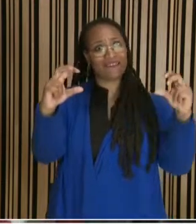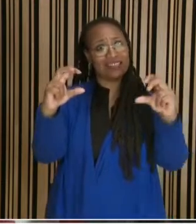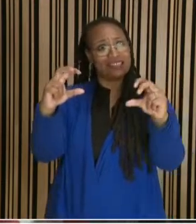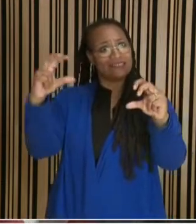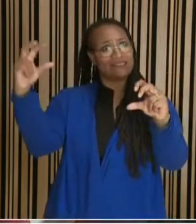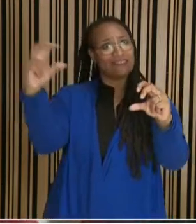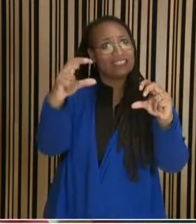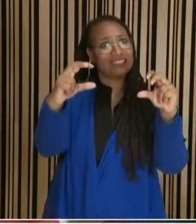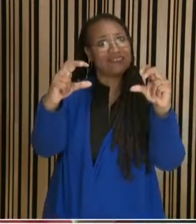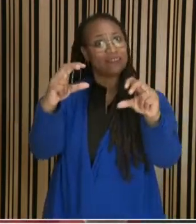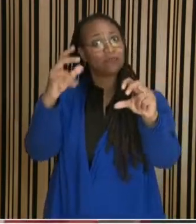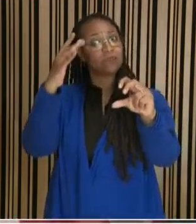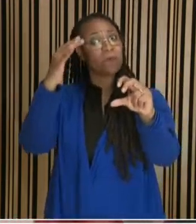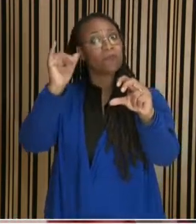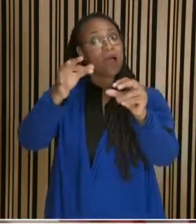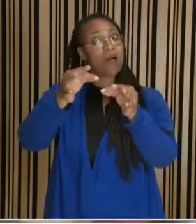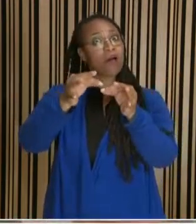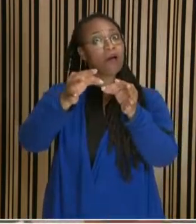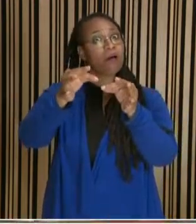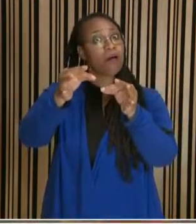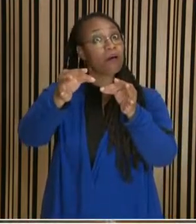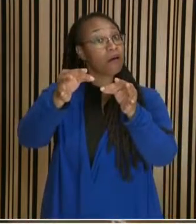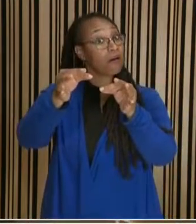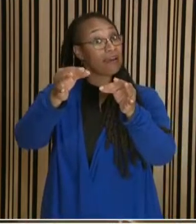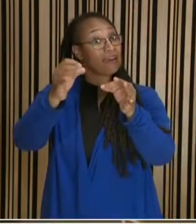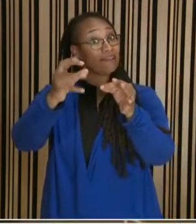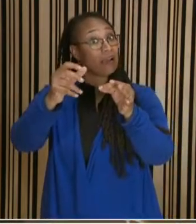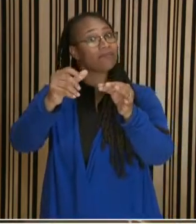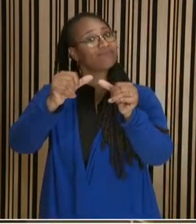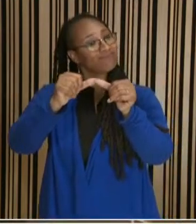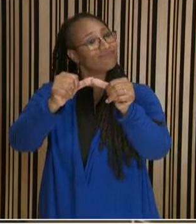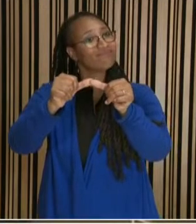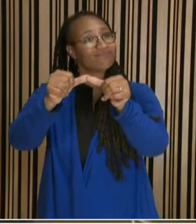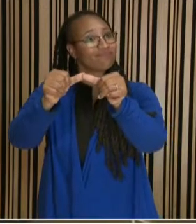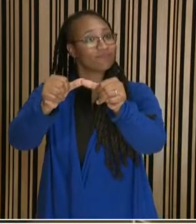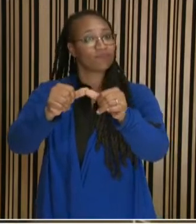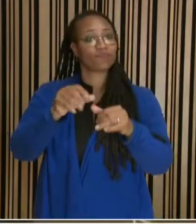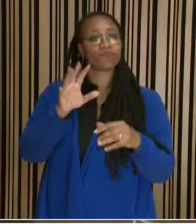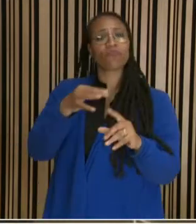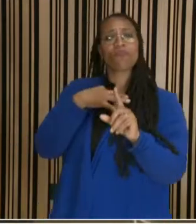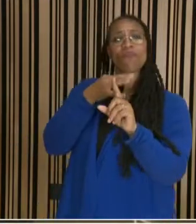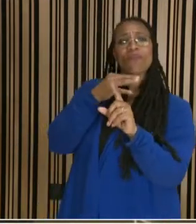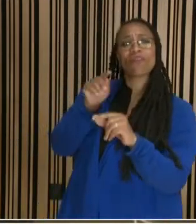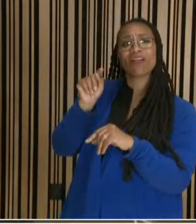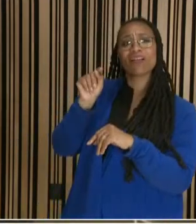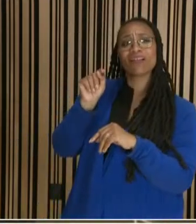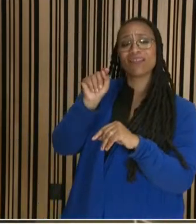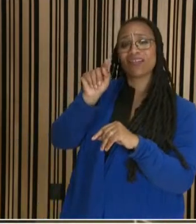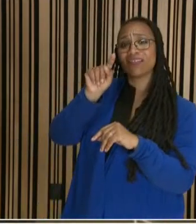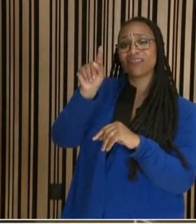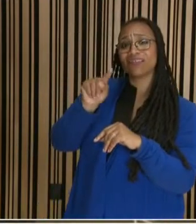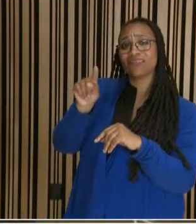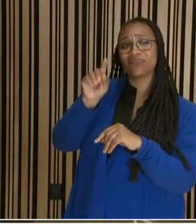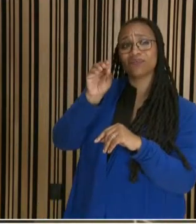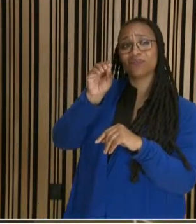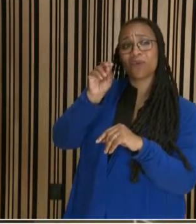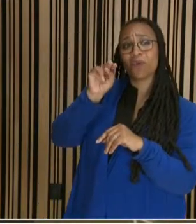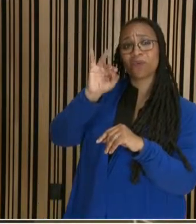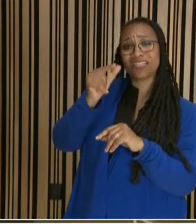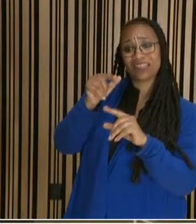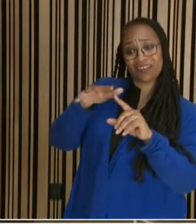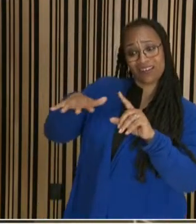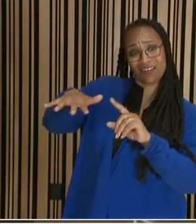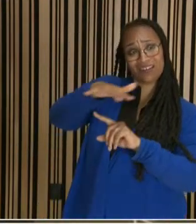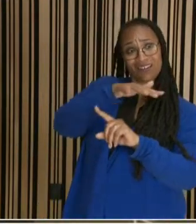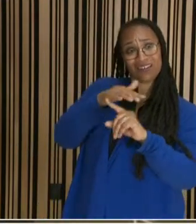Follow-up question. But as far as the inclusionary zoning, isn't there some limitation with that in terms of meeting the goal? Just